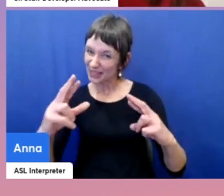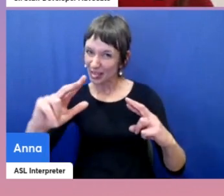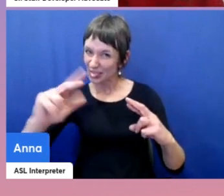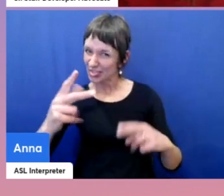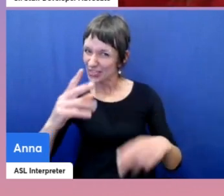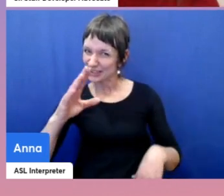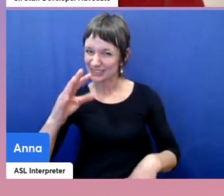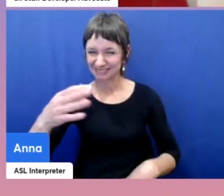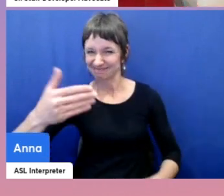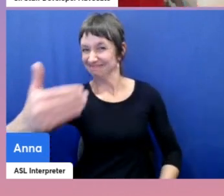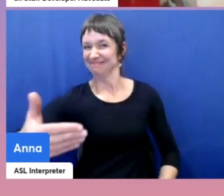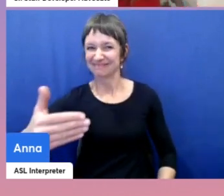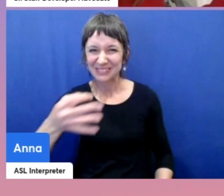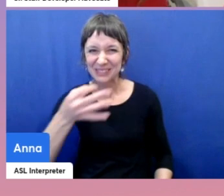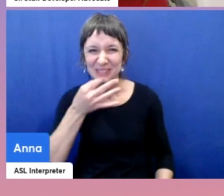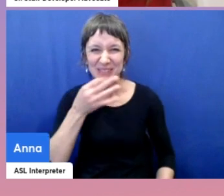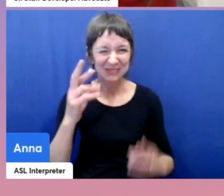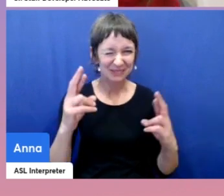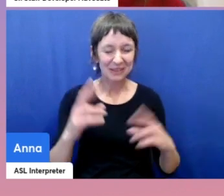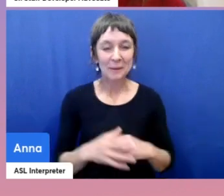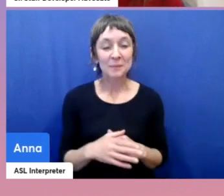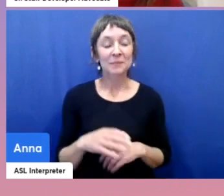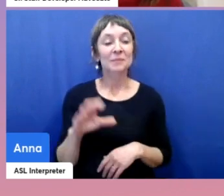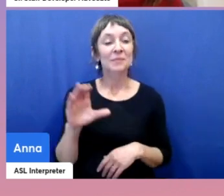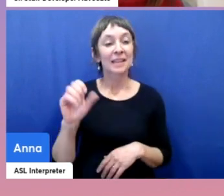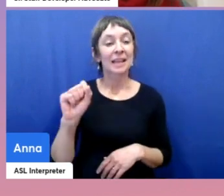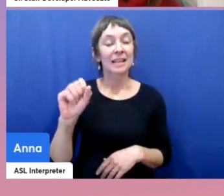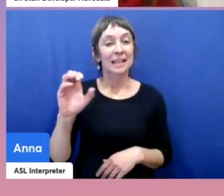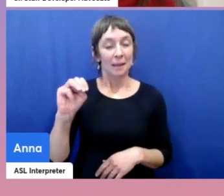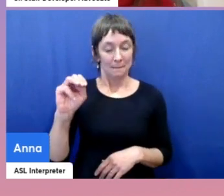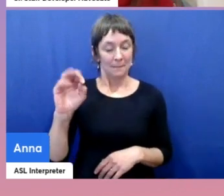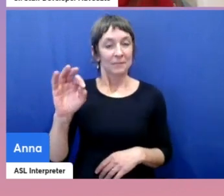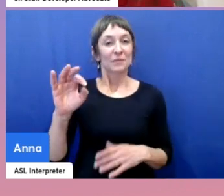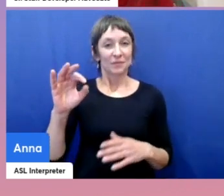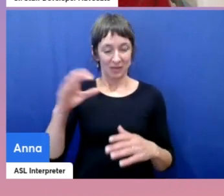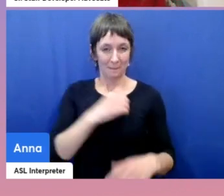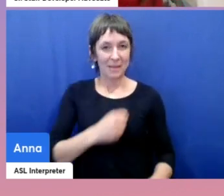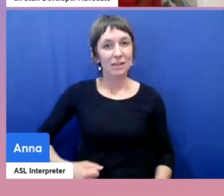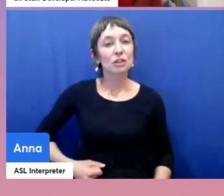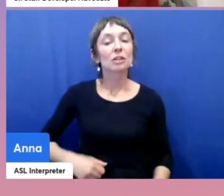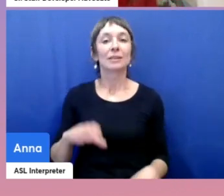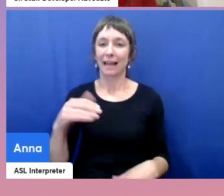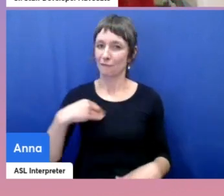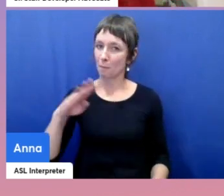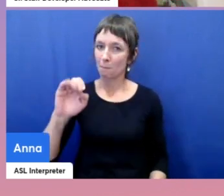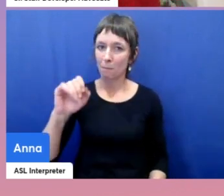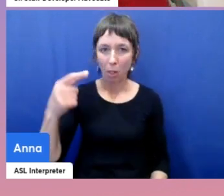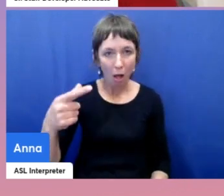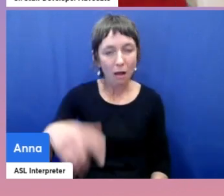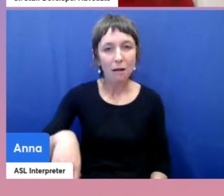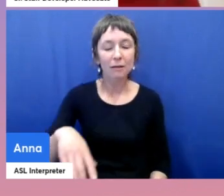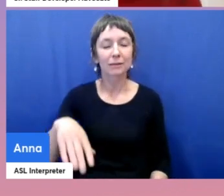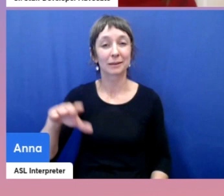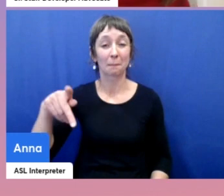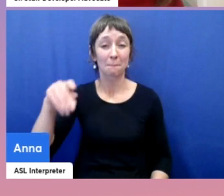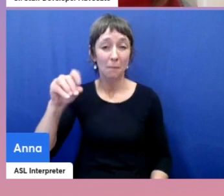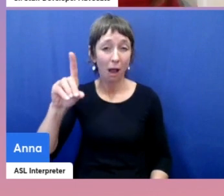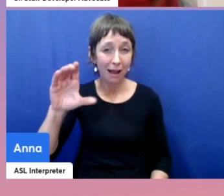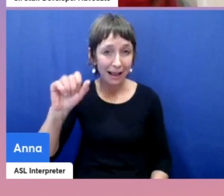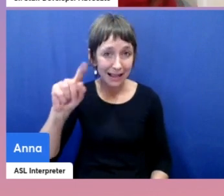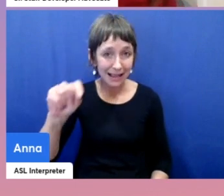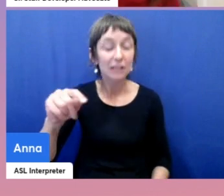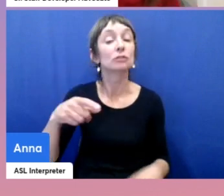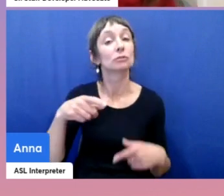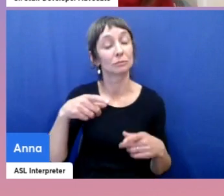fingers crossed. CNCF ambassador, blogger, podcaster. By day, I am a developer advocate in